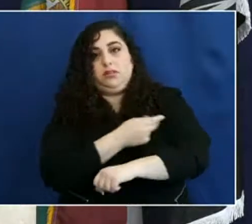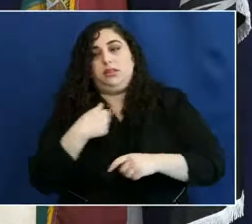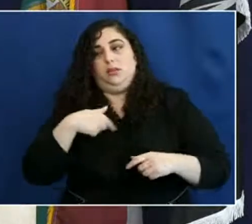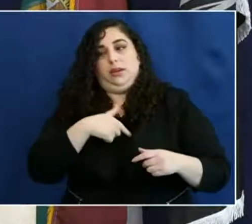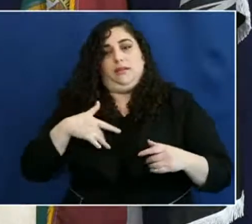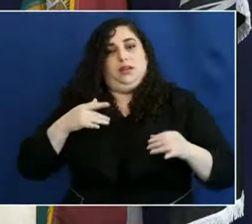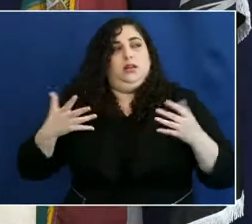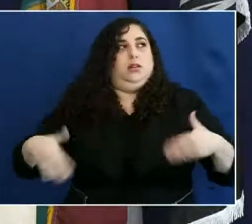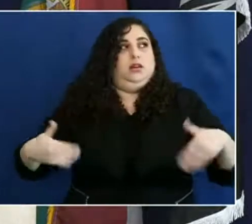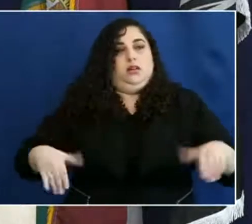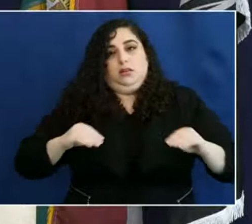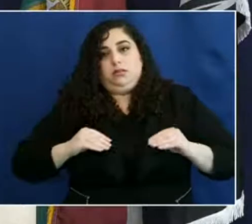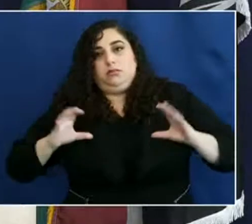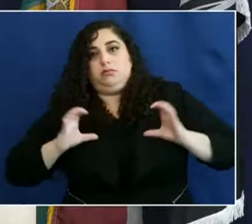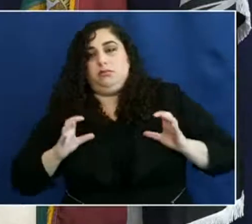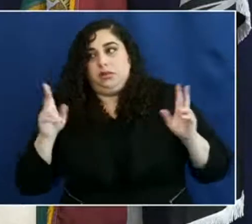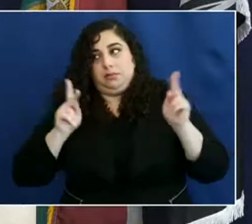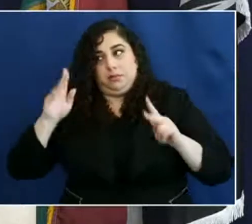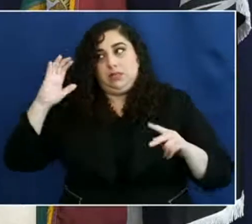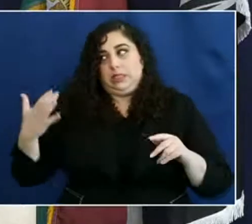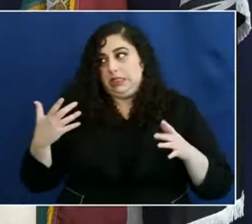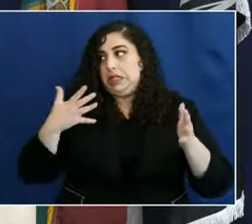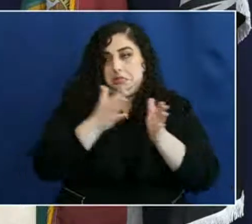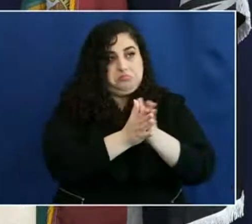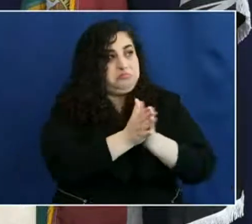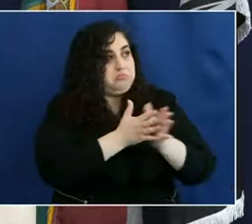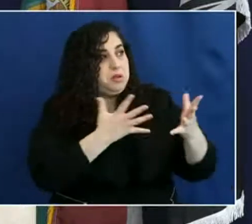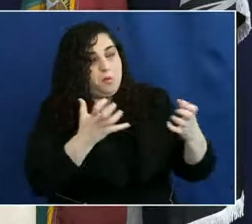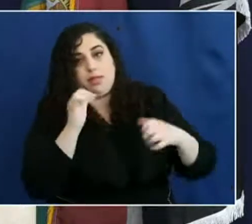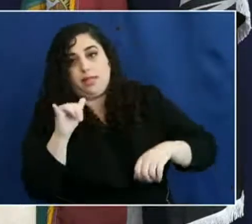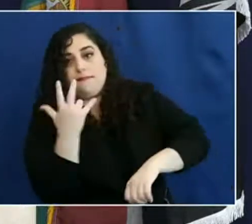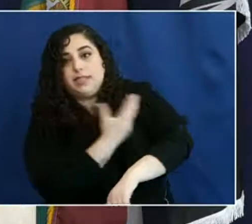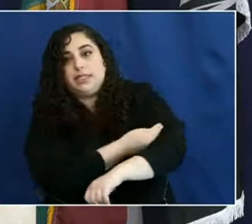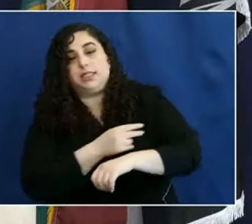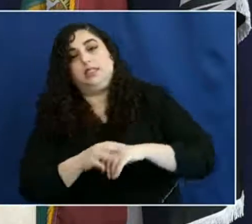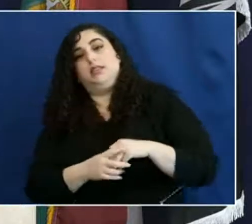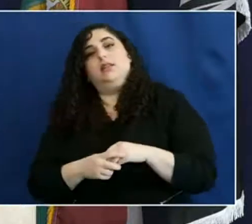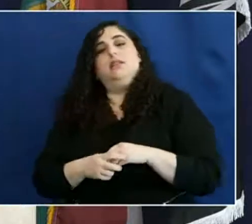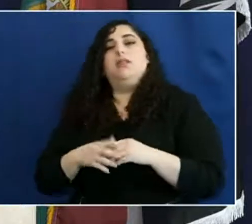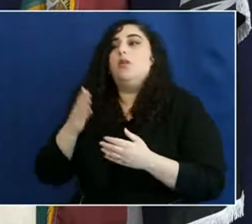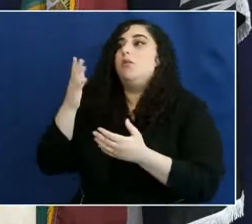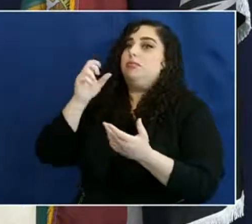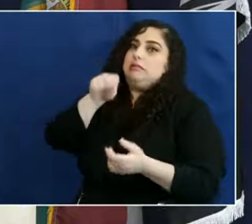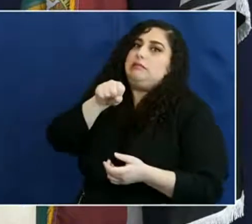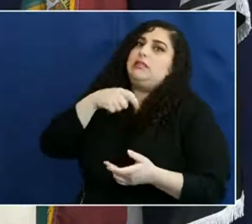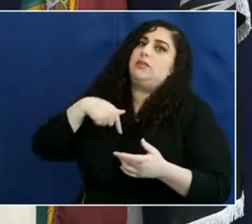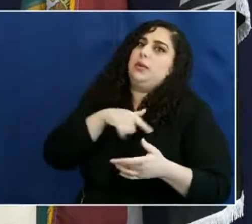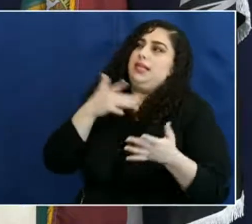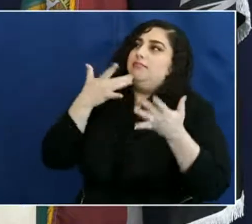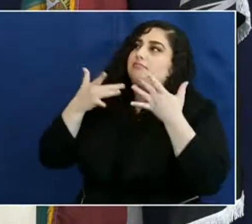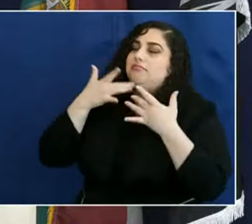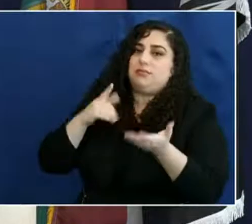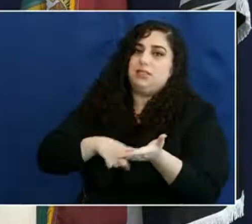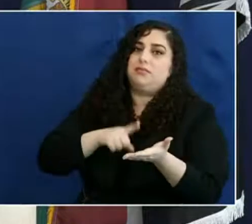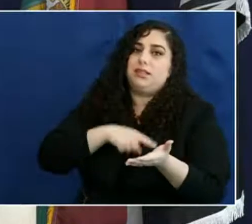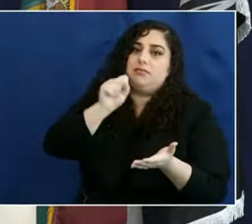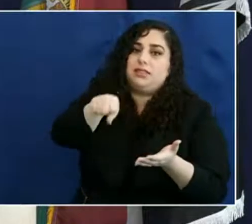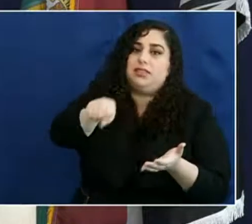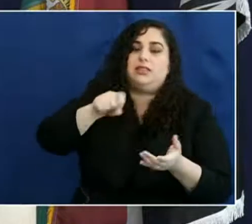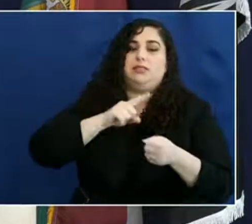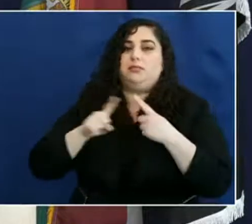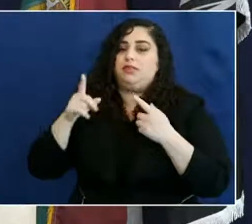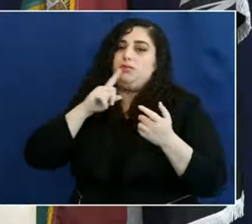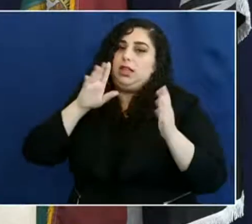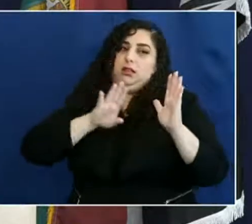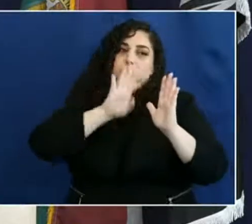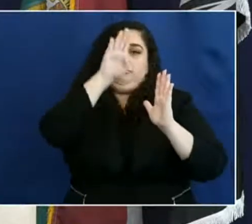If you remember at the beginning, you know, we had big amounts and then we had significant shortages. And so we had tremendous instability week to week in what